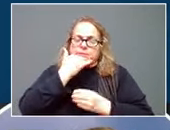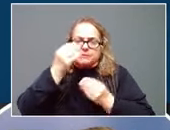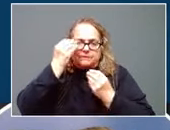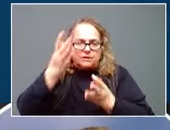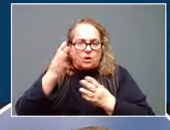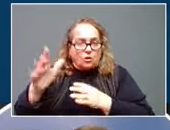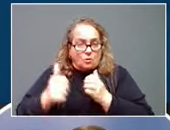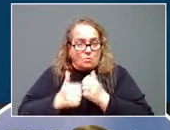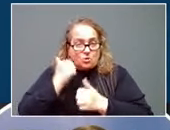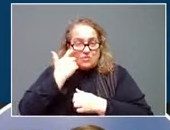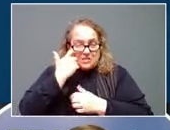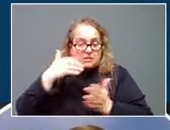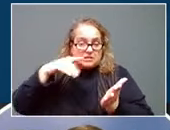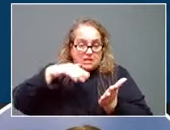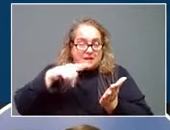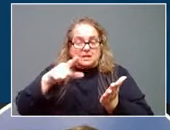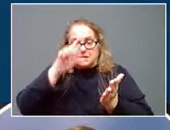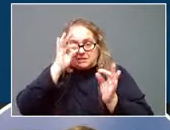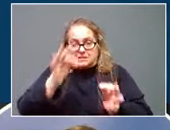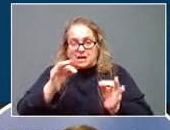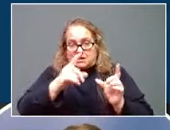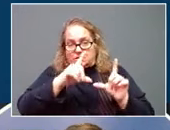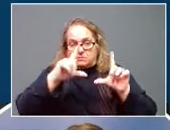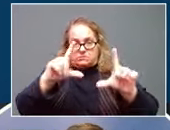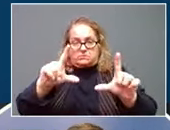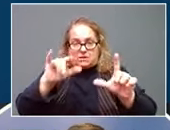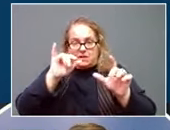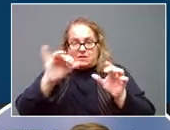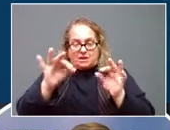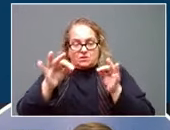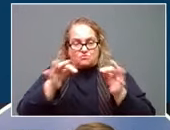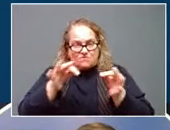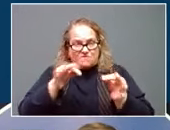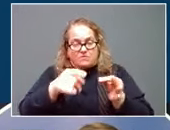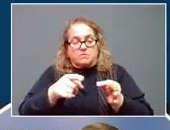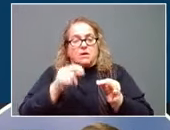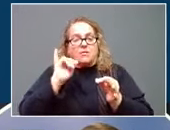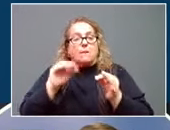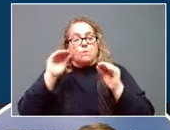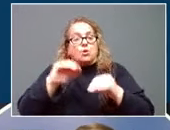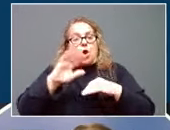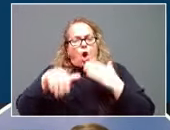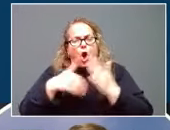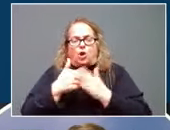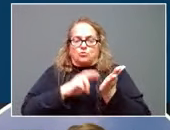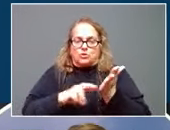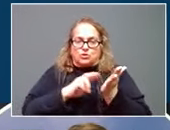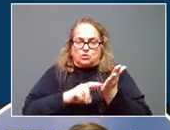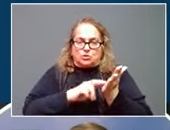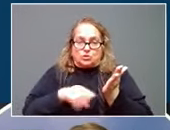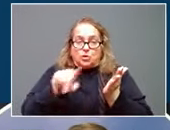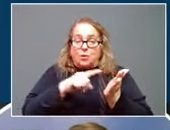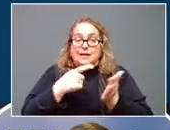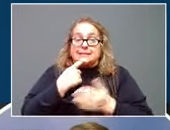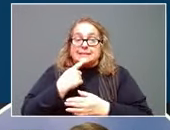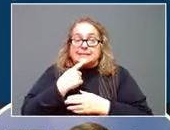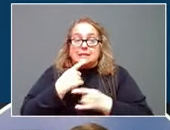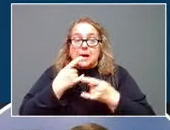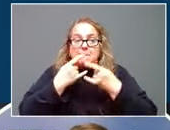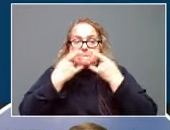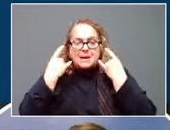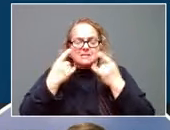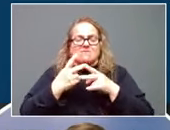has come out with this graphic, which puts together all the research that's out there. And what it says is masks are incredibly